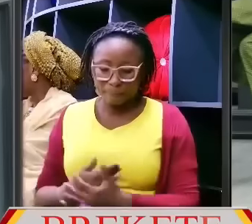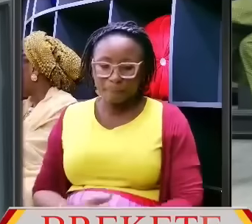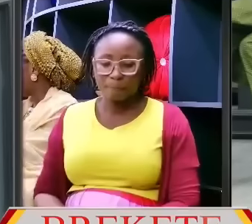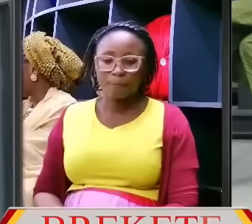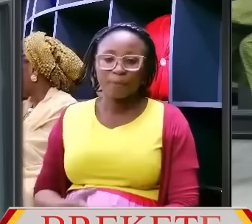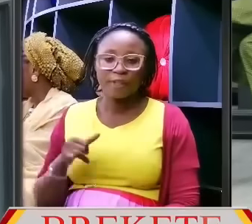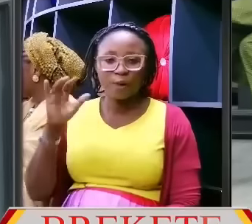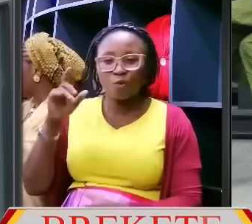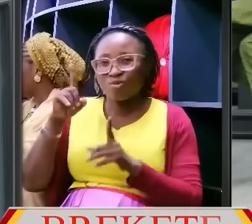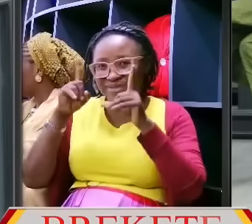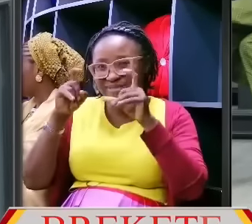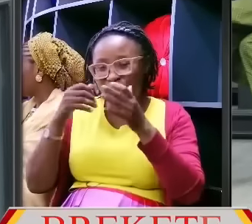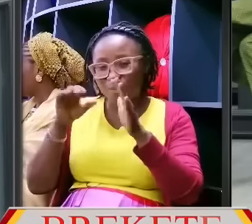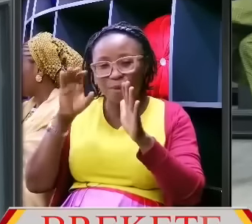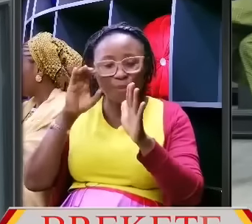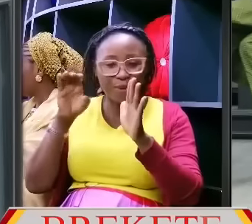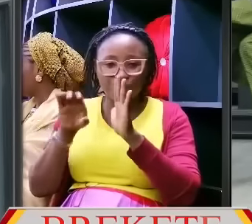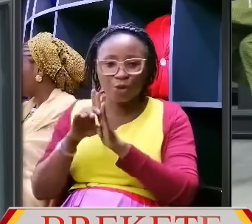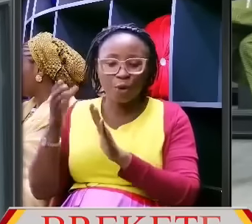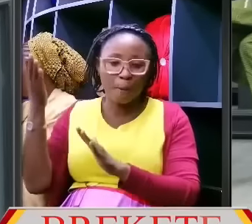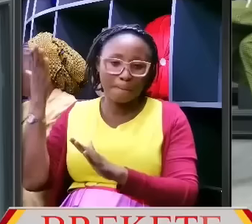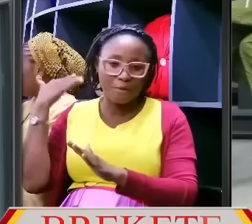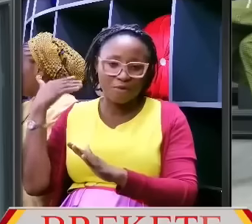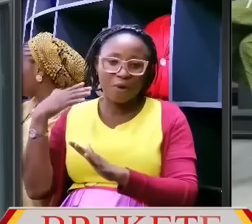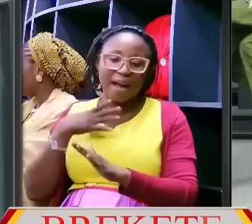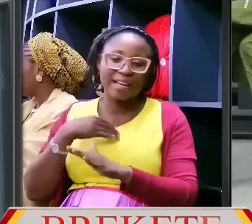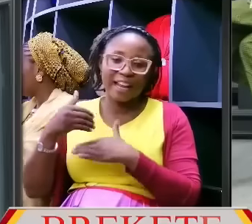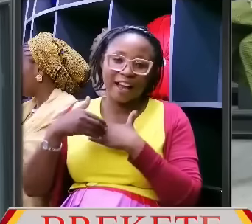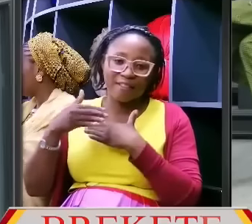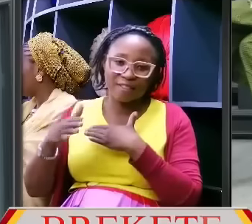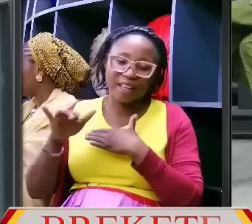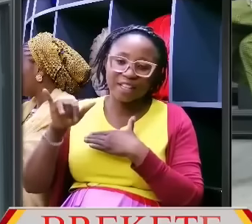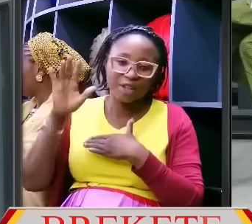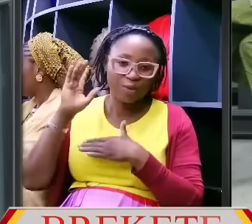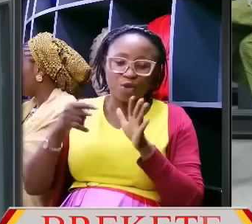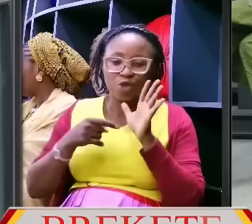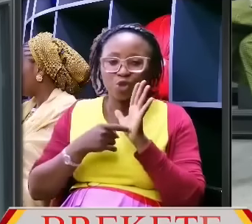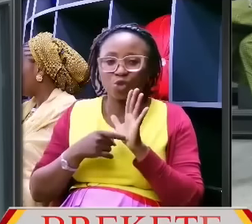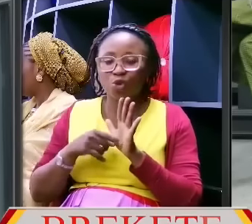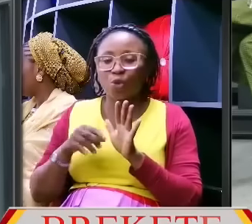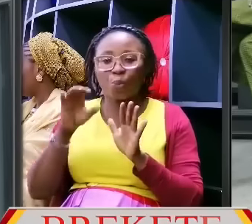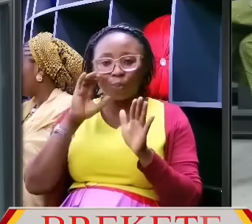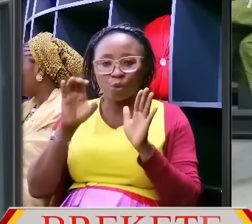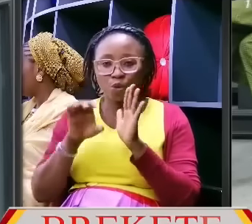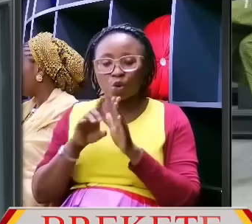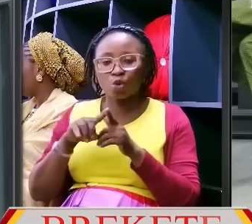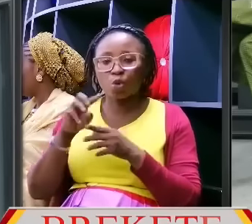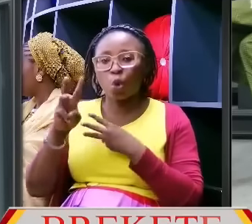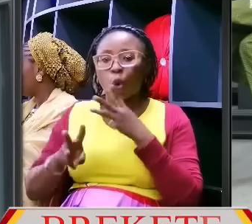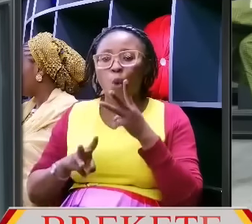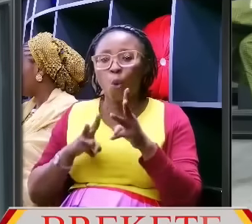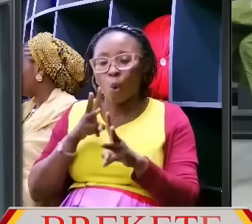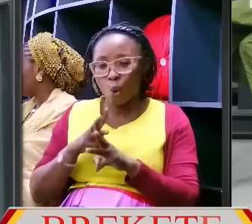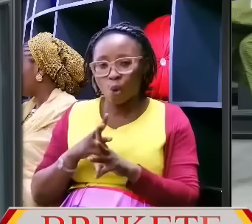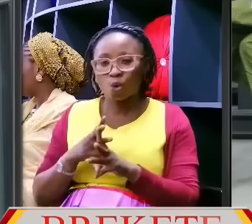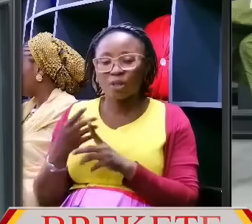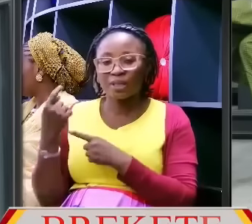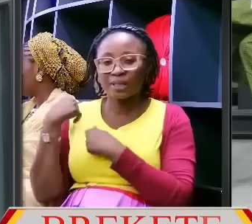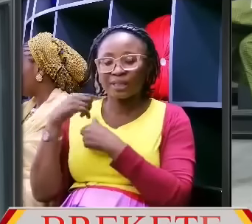They go snap picture before and after. They go show picture. We go show the whole world here. Say that